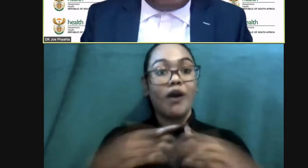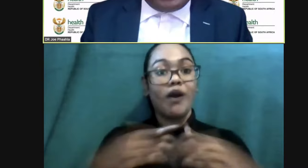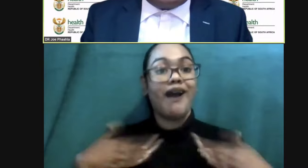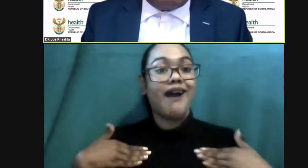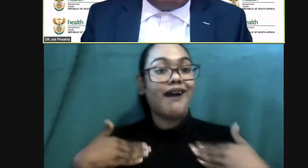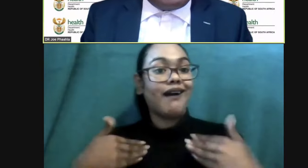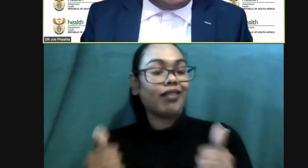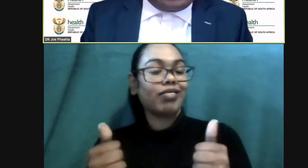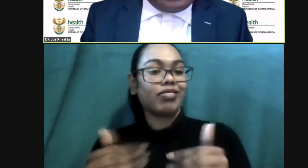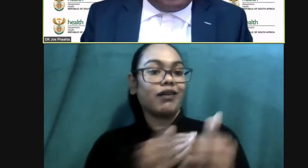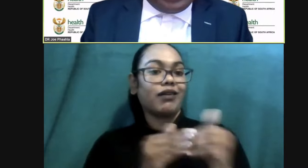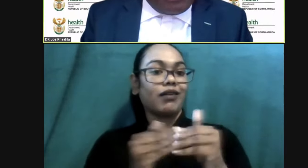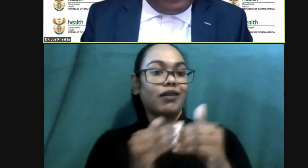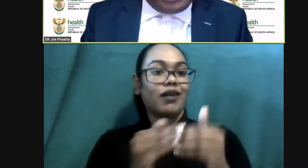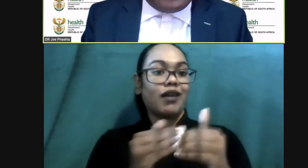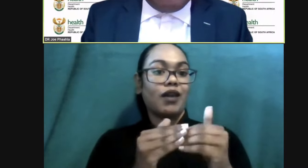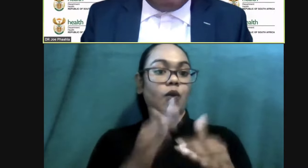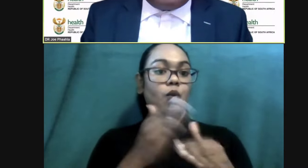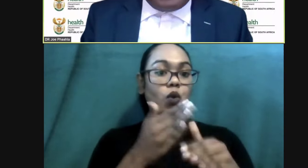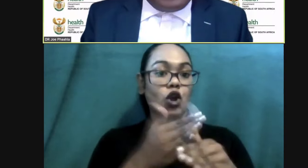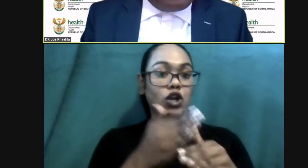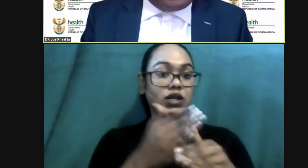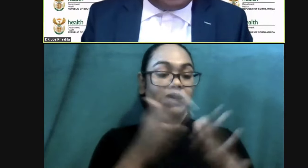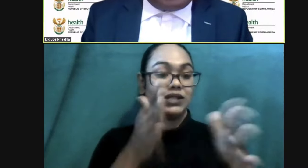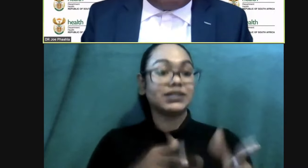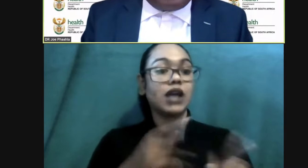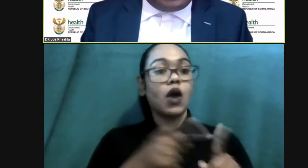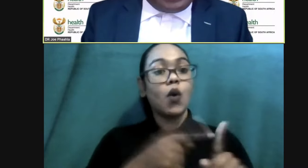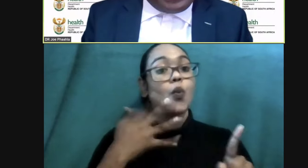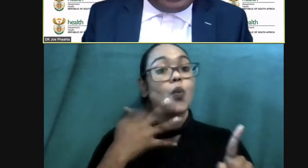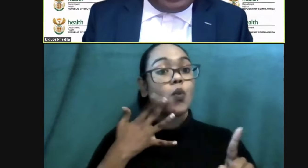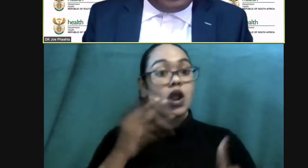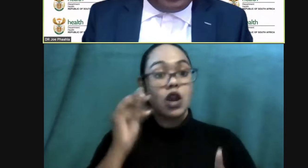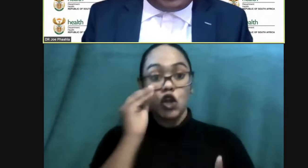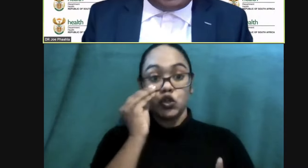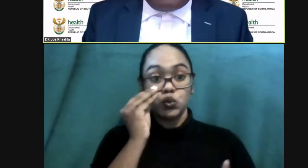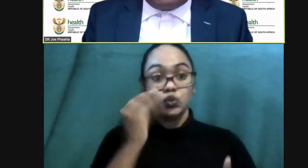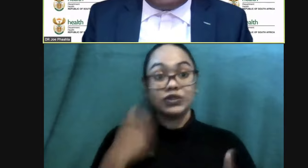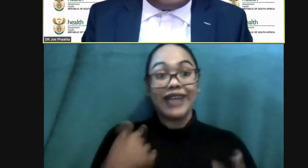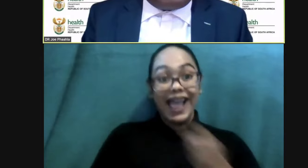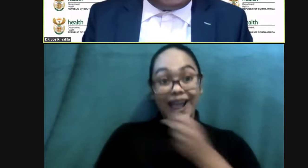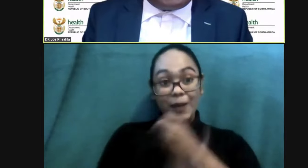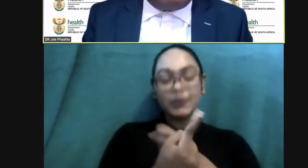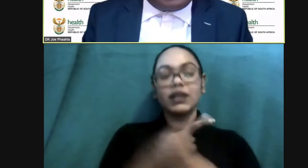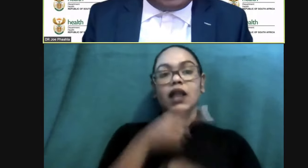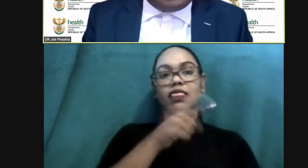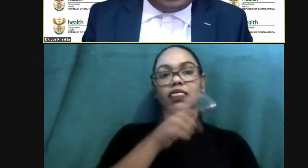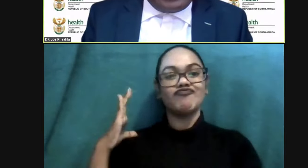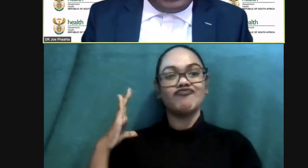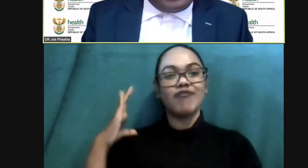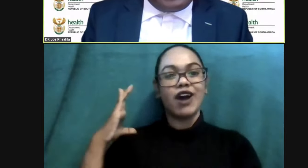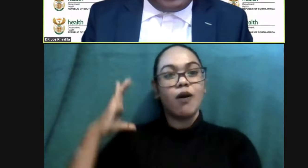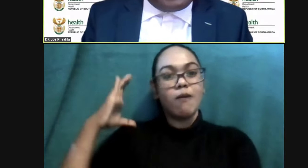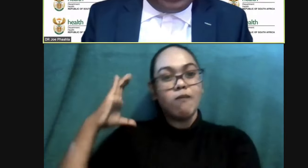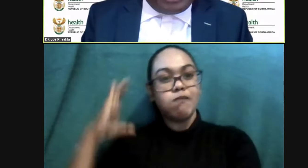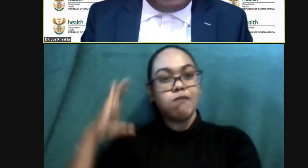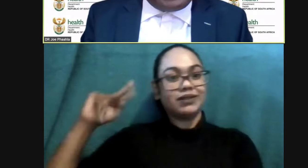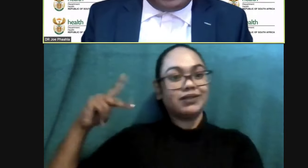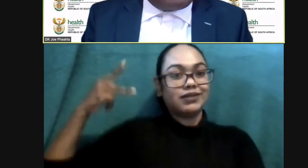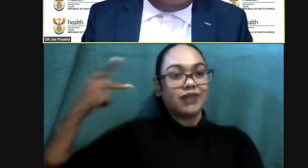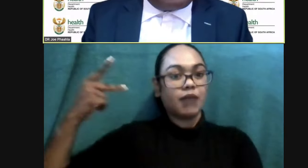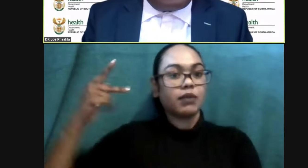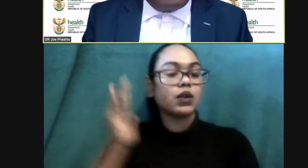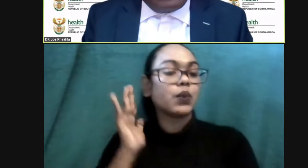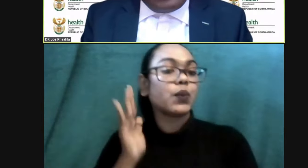like this break, clearly we know that they are going to be carrying a huge amount of responsibility, and we are